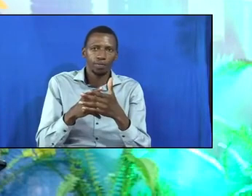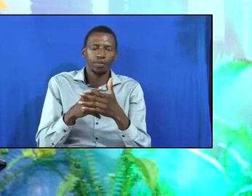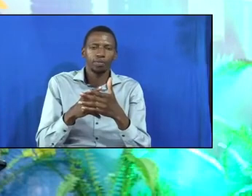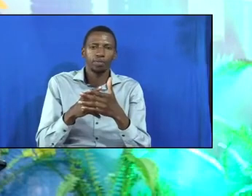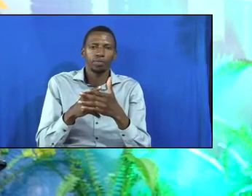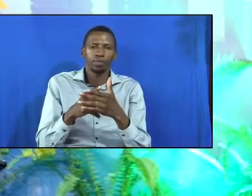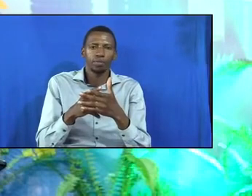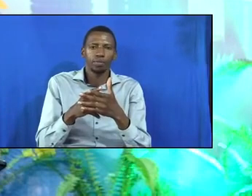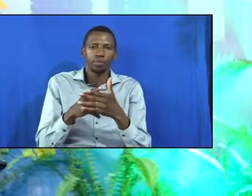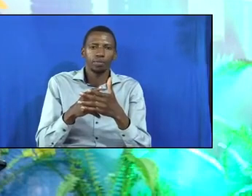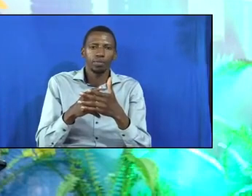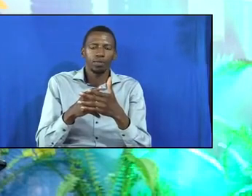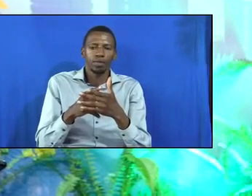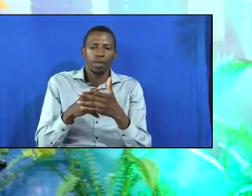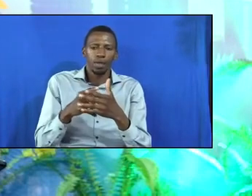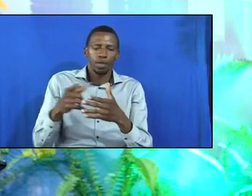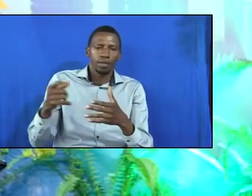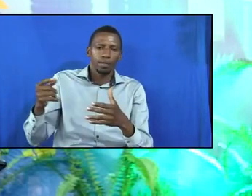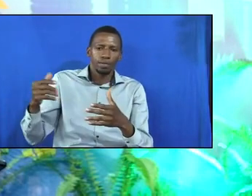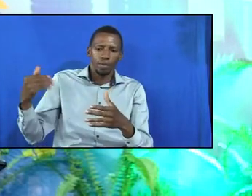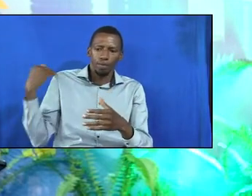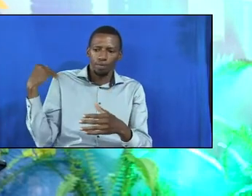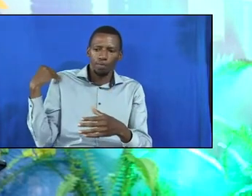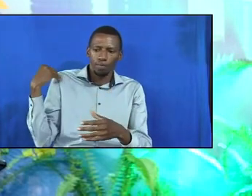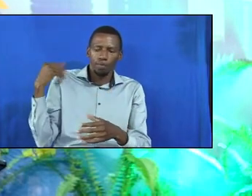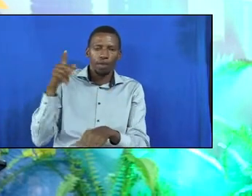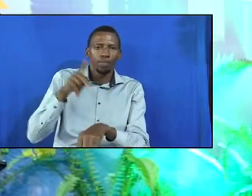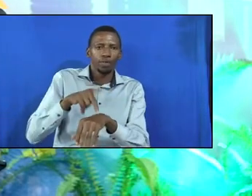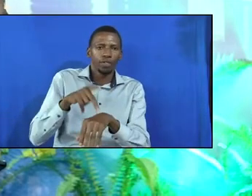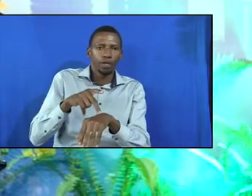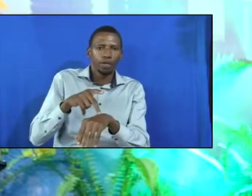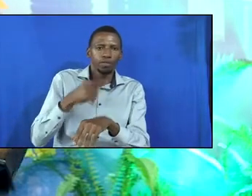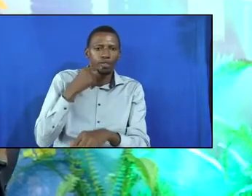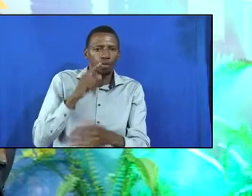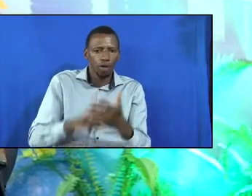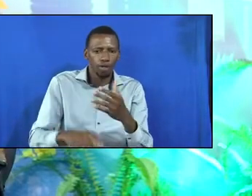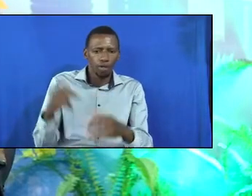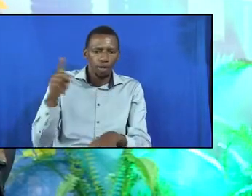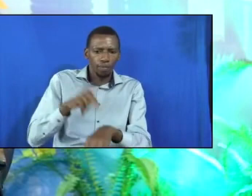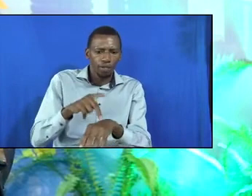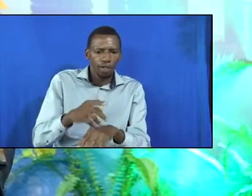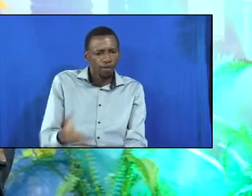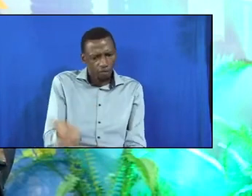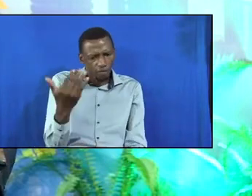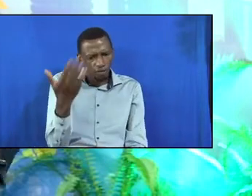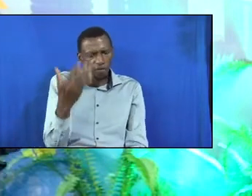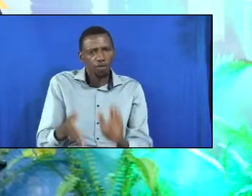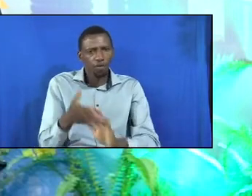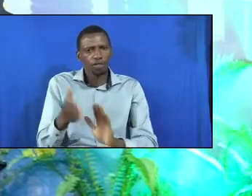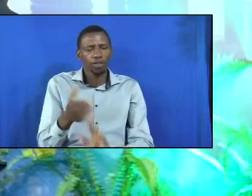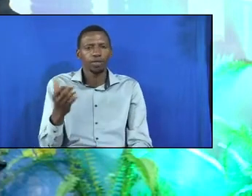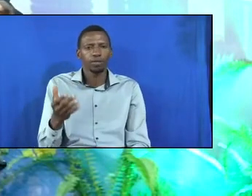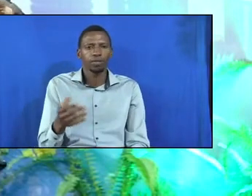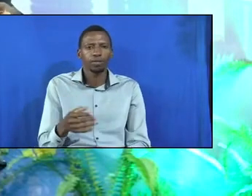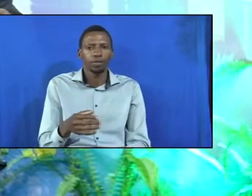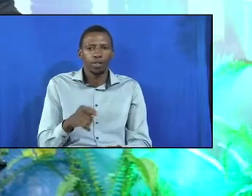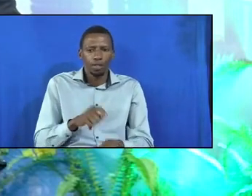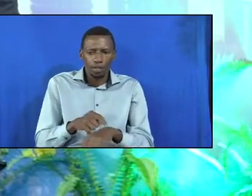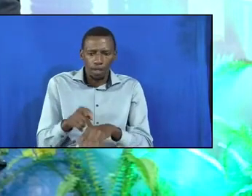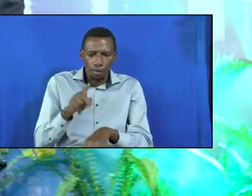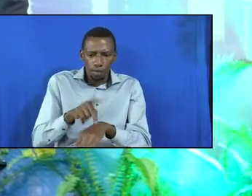And as he strikes him on the side, he says, "Peter, quick, get up," he said. And as he does